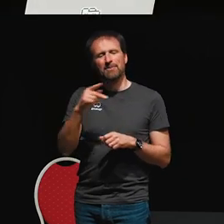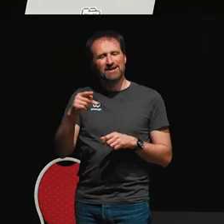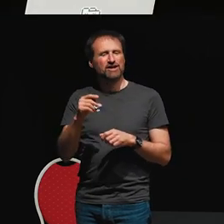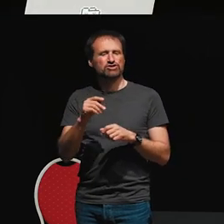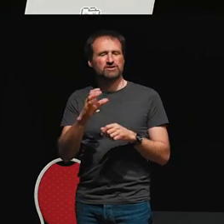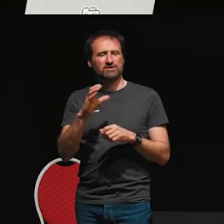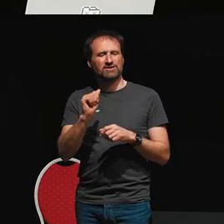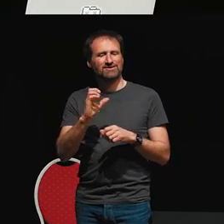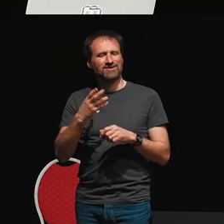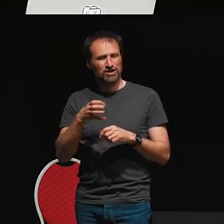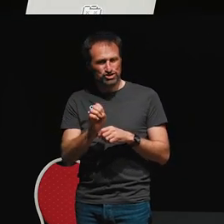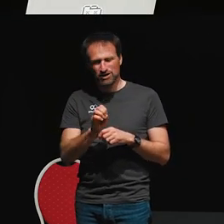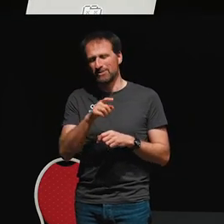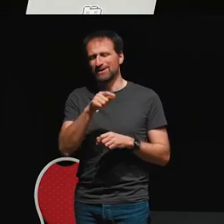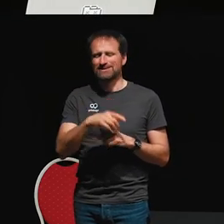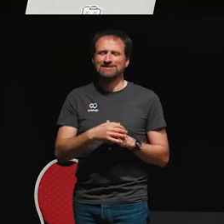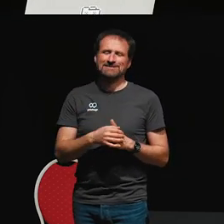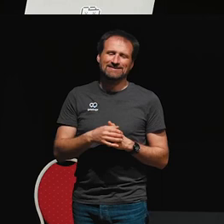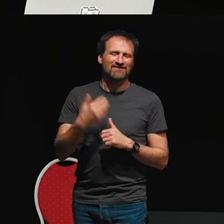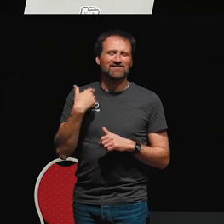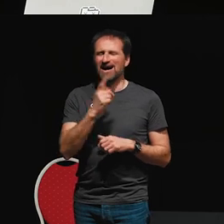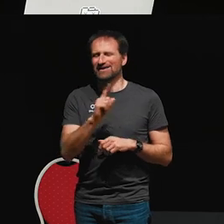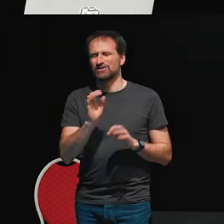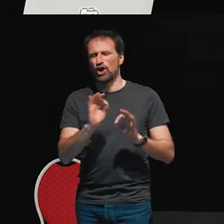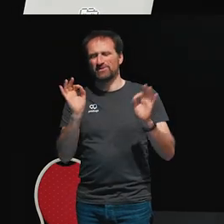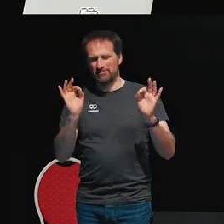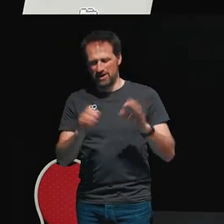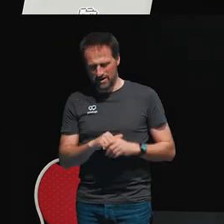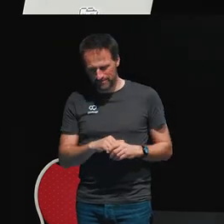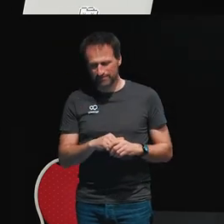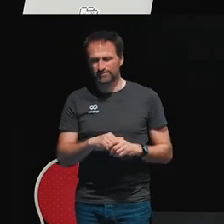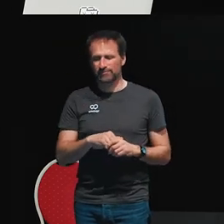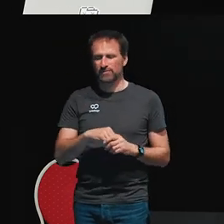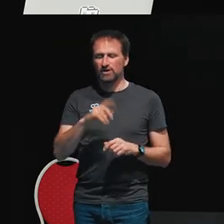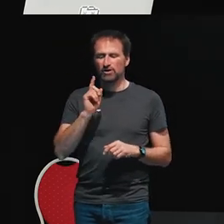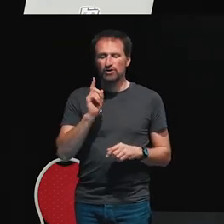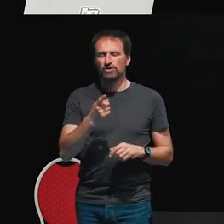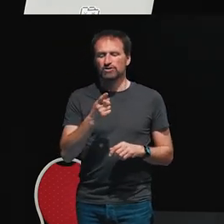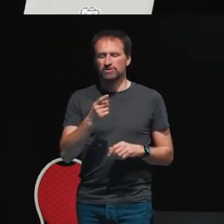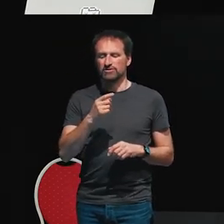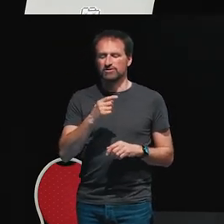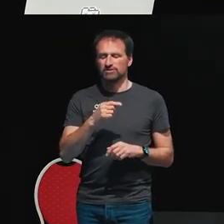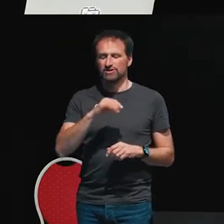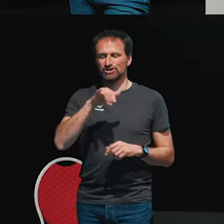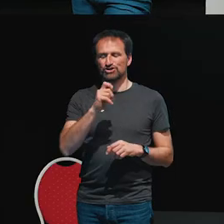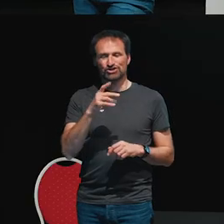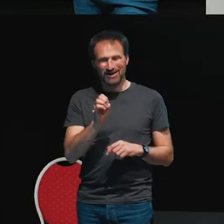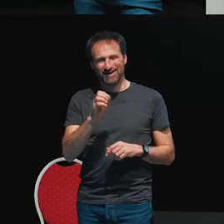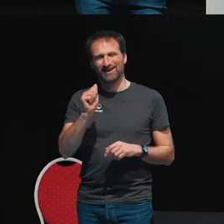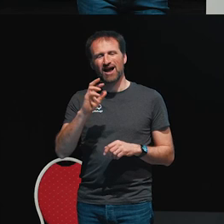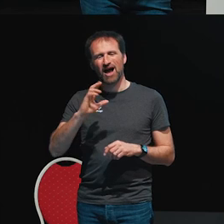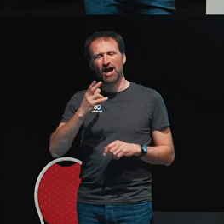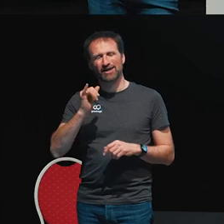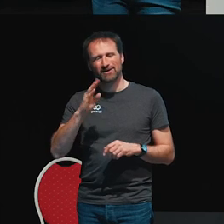was not optimal. And Jake Archbold, before working for Google and before working on the Service